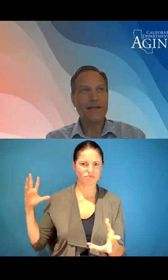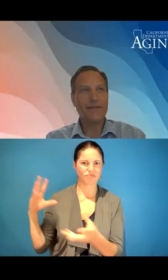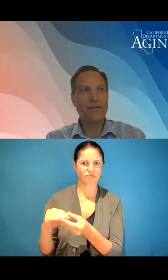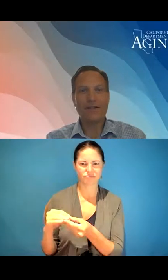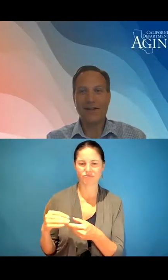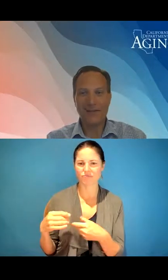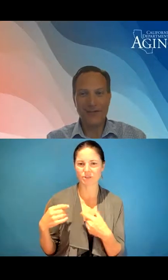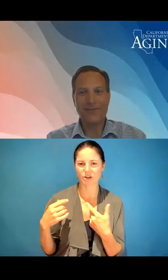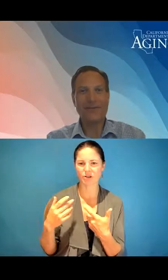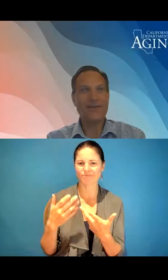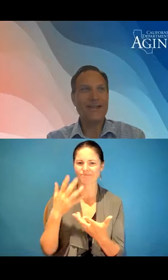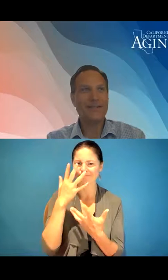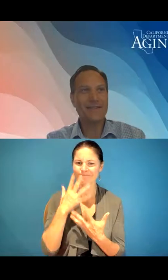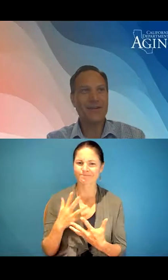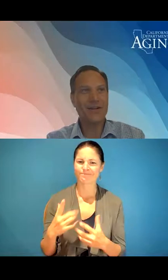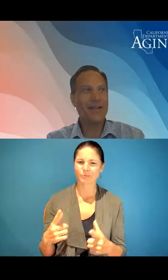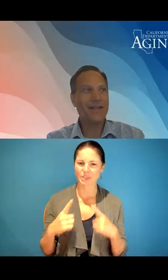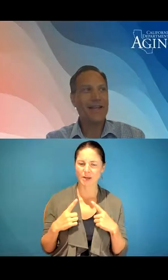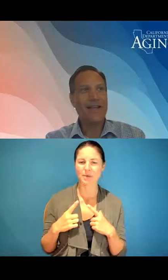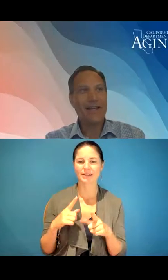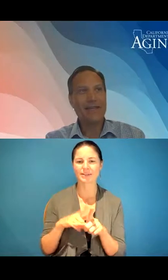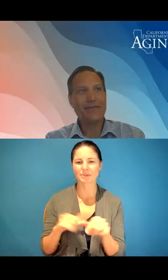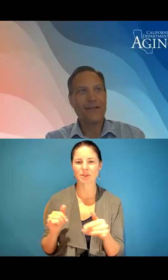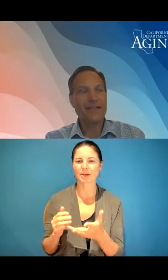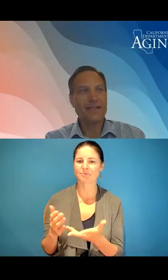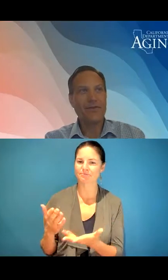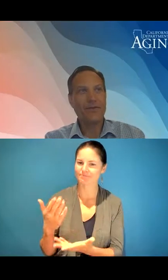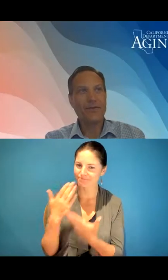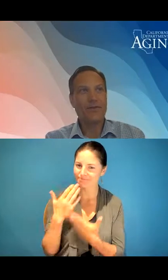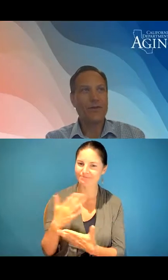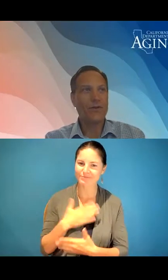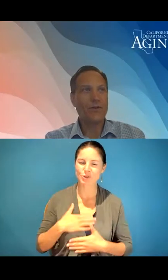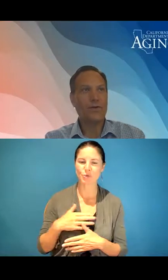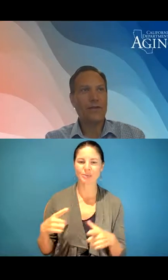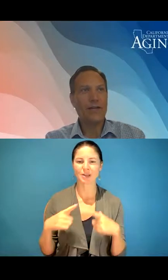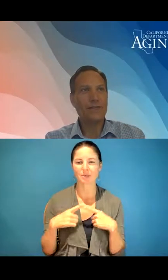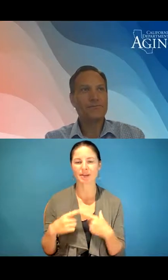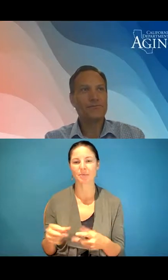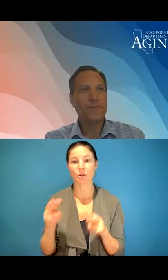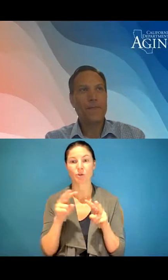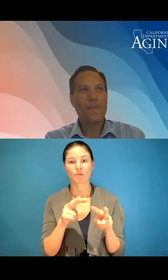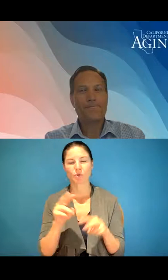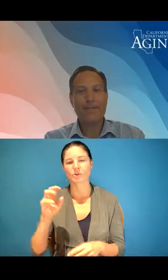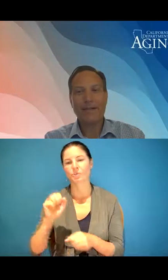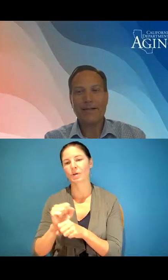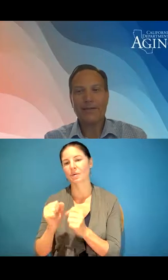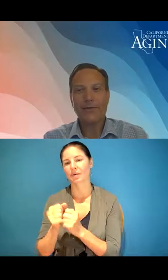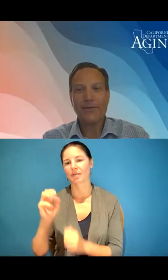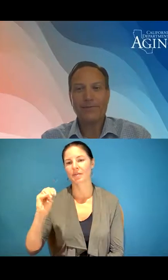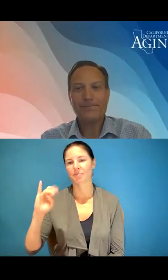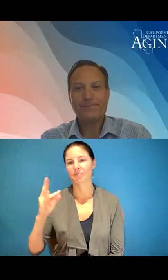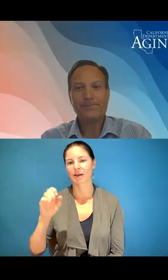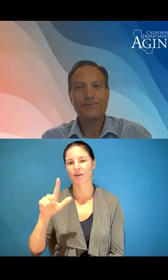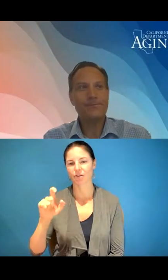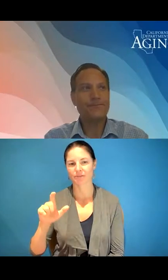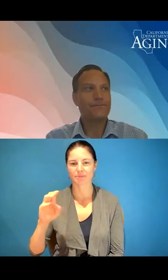see Daryl retire, but wish him the best in his retirement. And like I say, really looking forward to working with Michael. Okay, next slide,